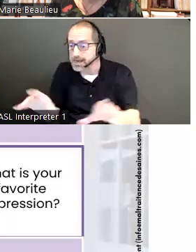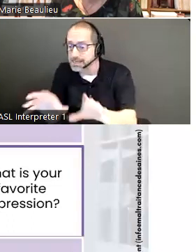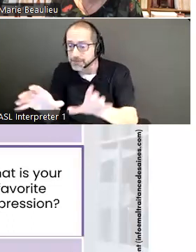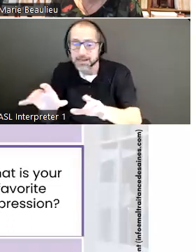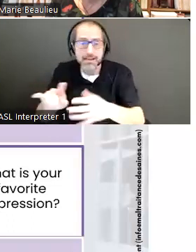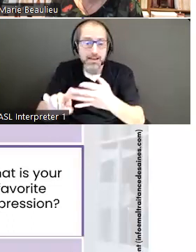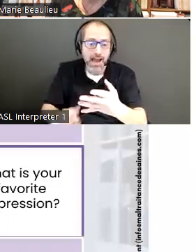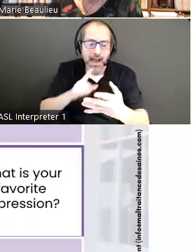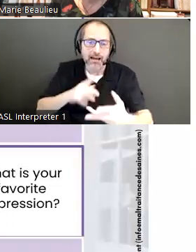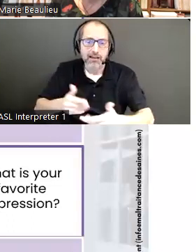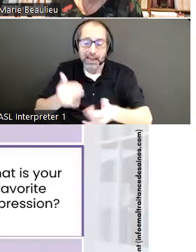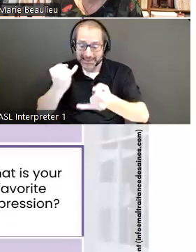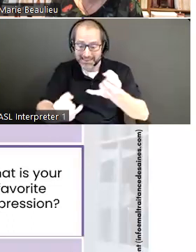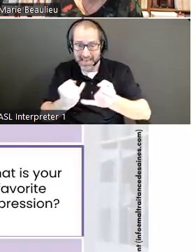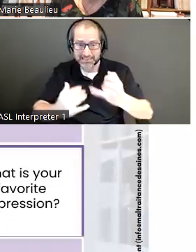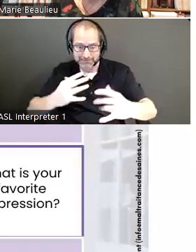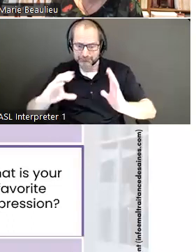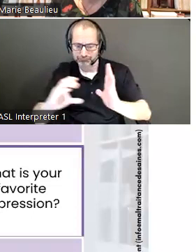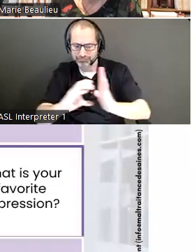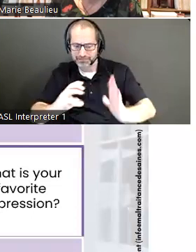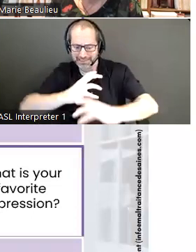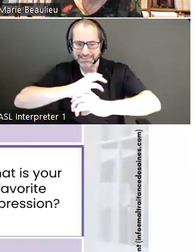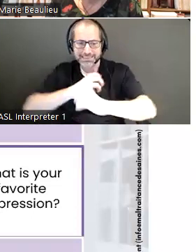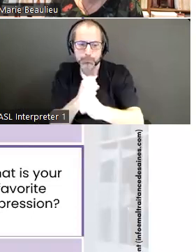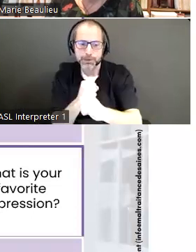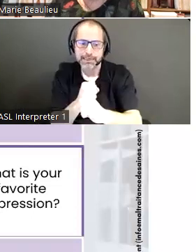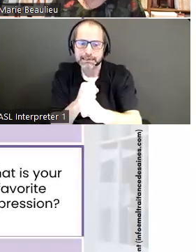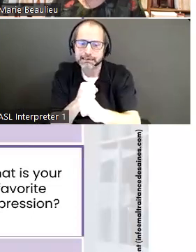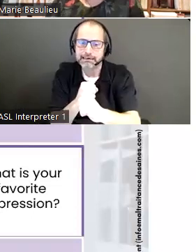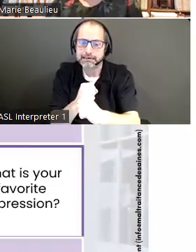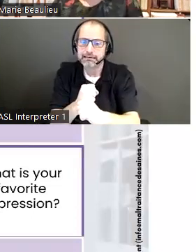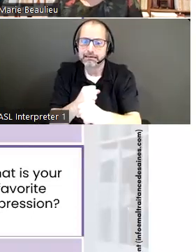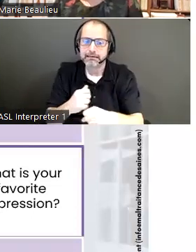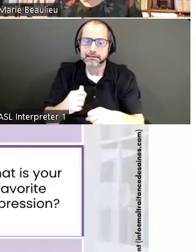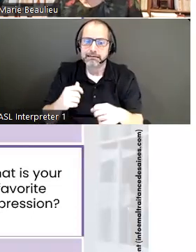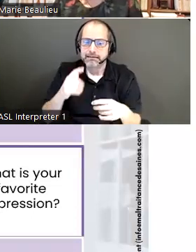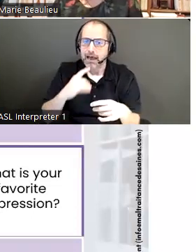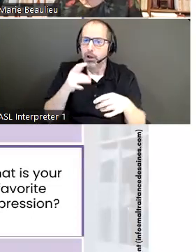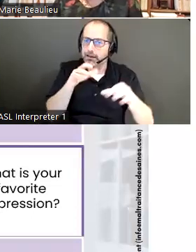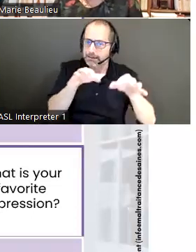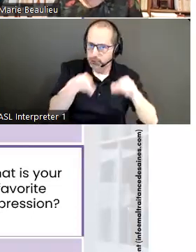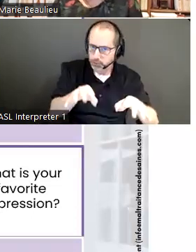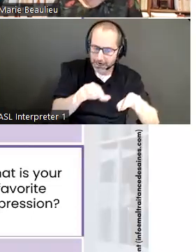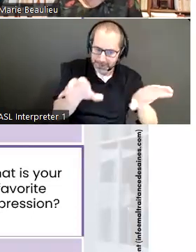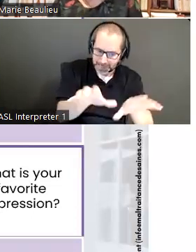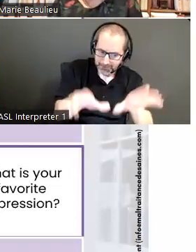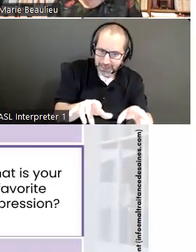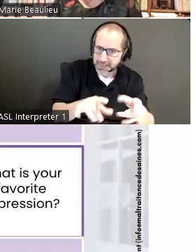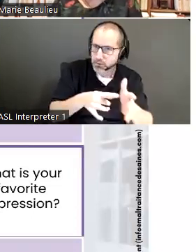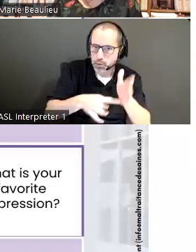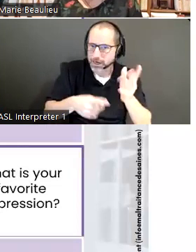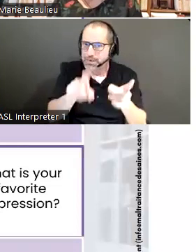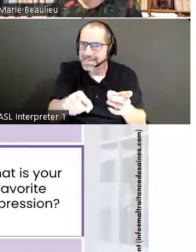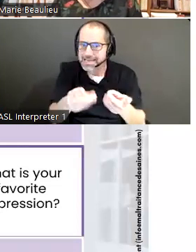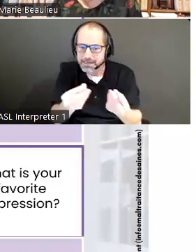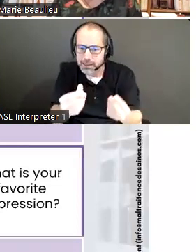1-page summary descriptive sheet, which will briefly describe the activity, the necessary material, as well as the access